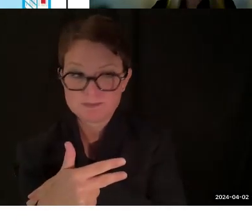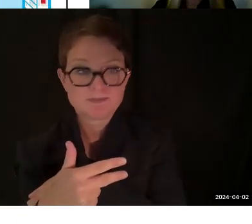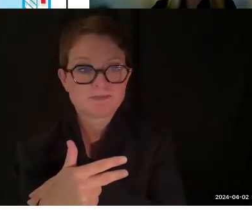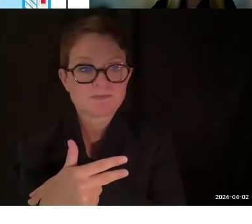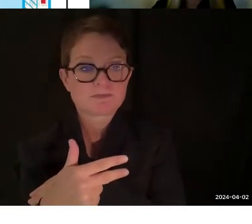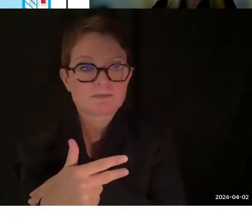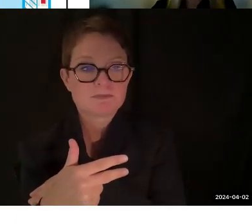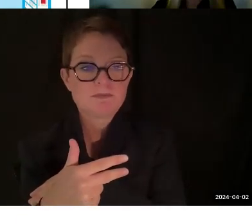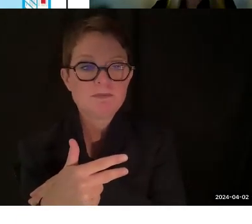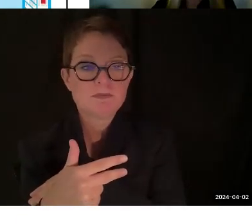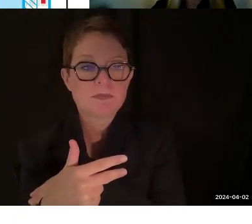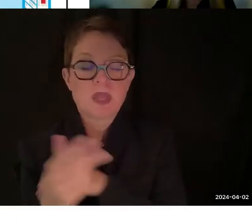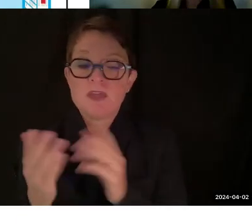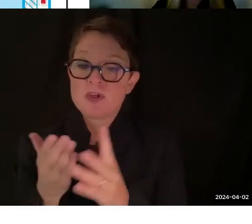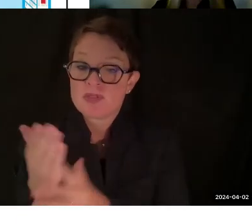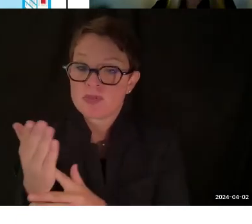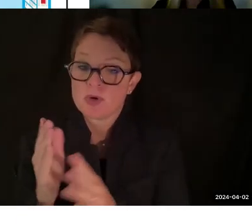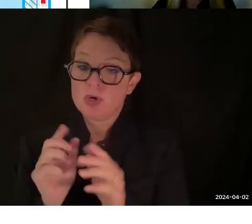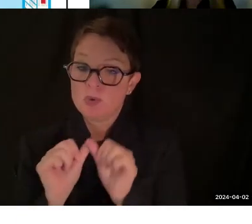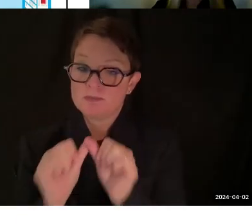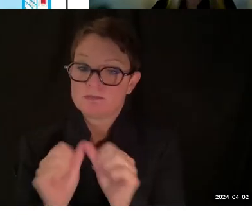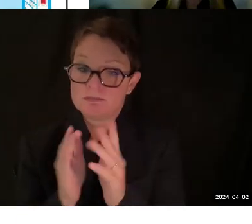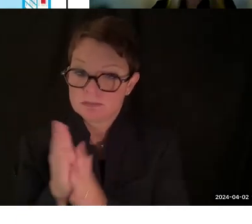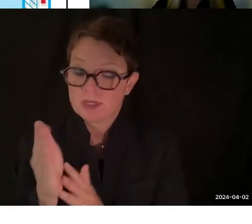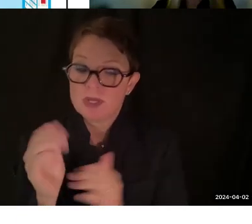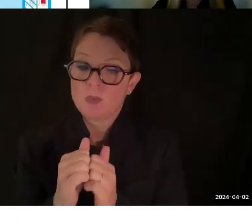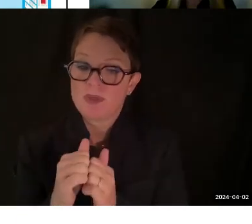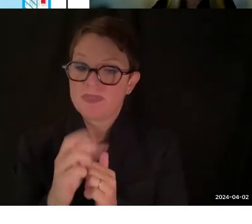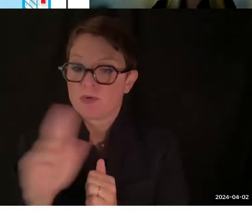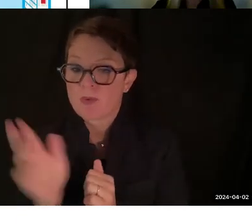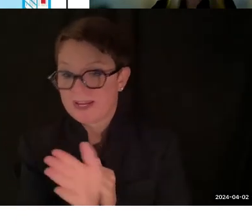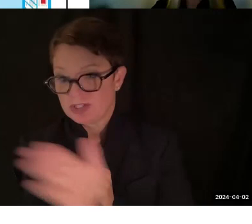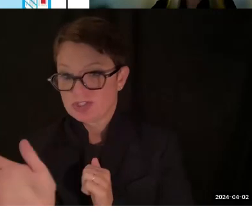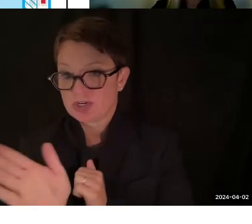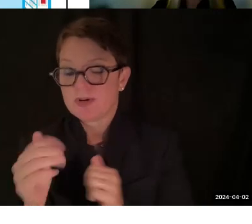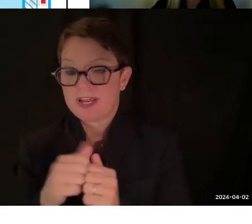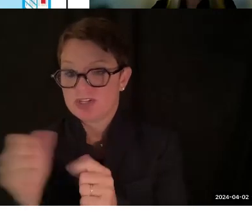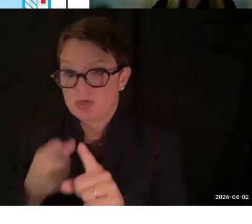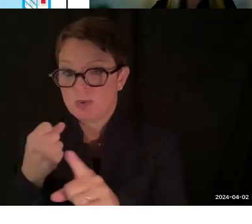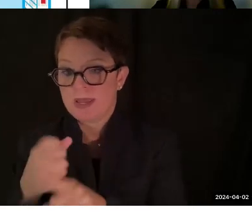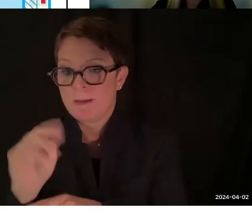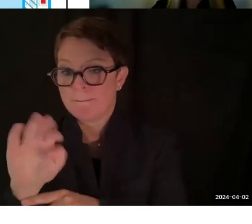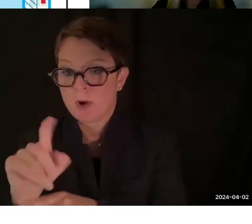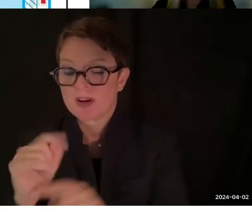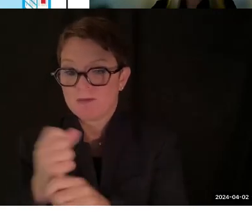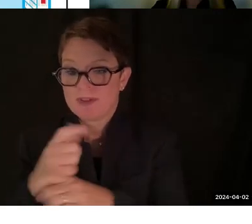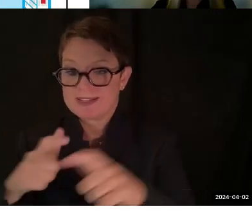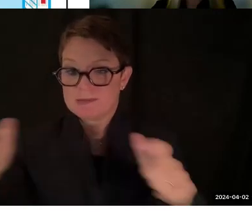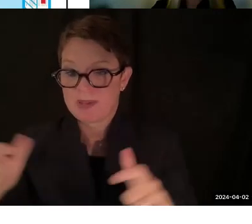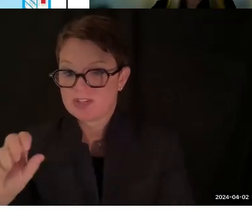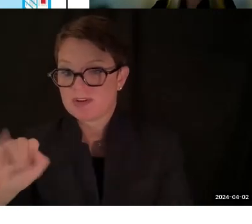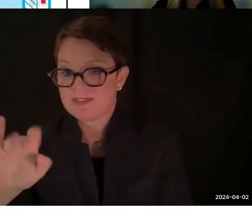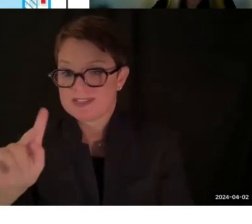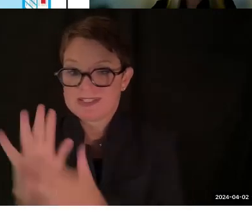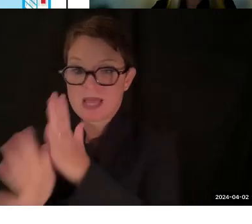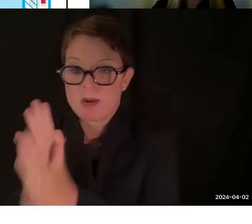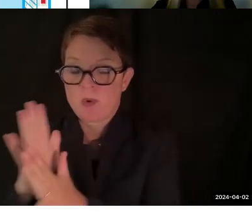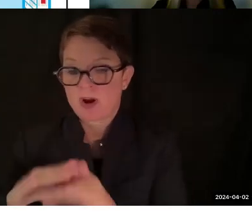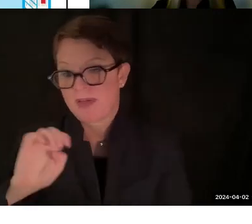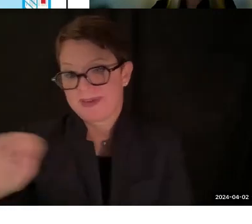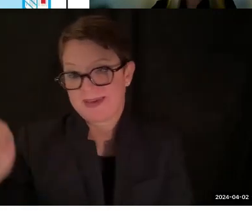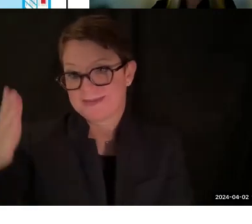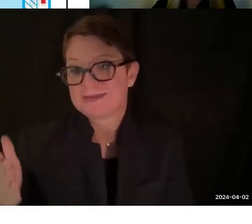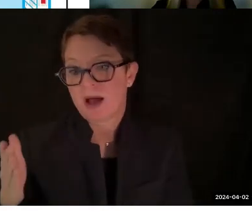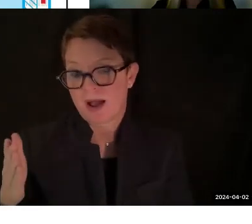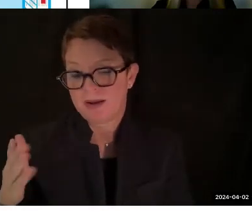The throughput lane combines with the right turn lane as you get to Market for the expansion of that sidewalk on the eastern